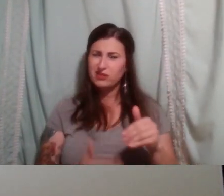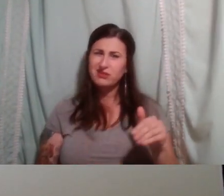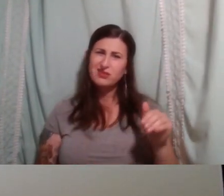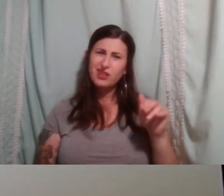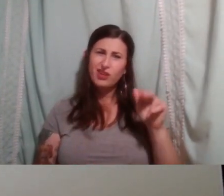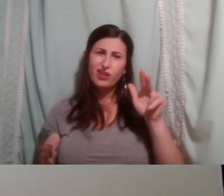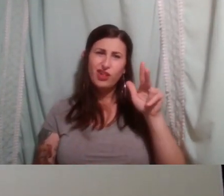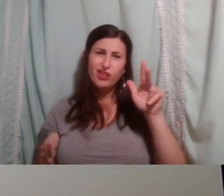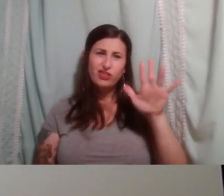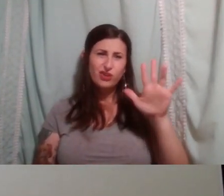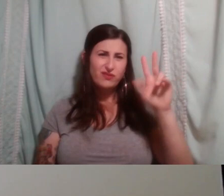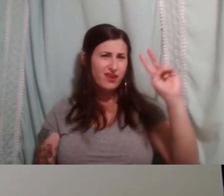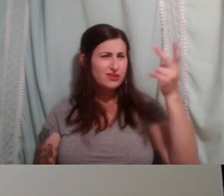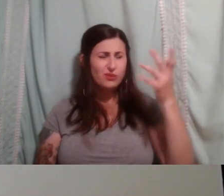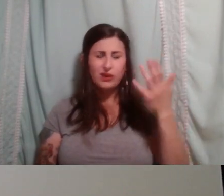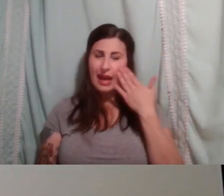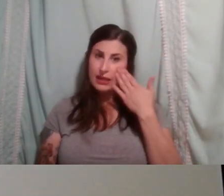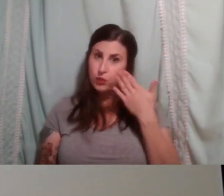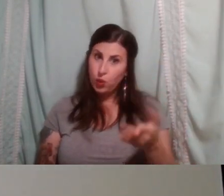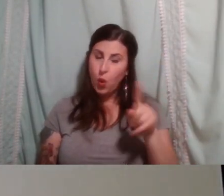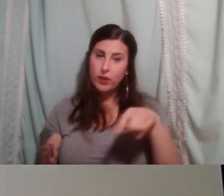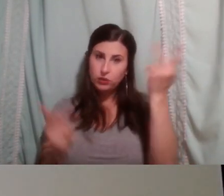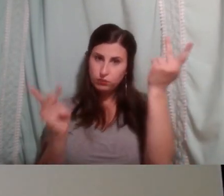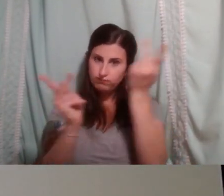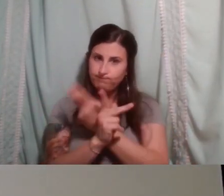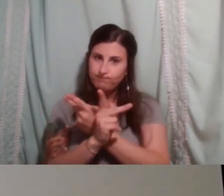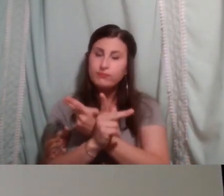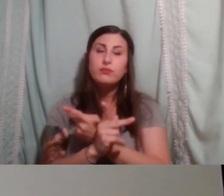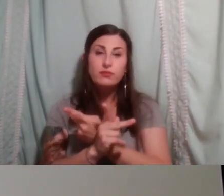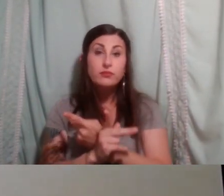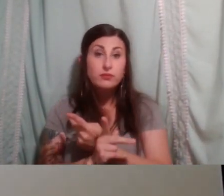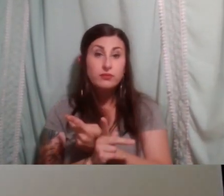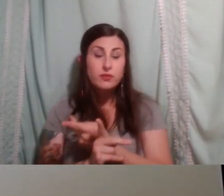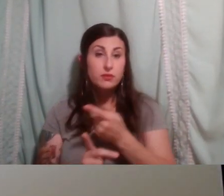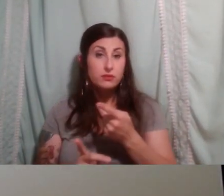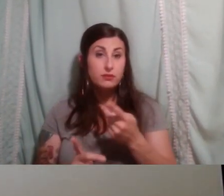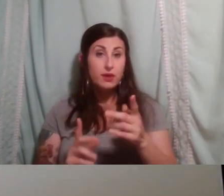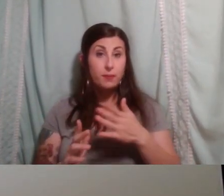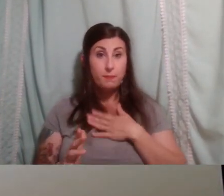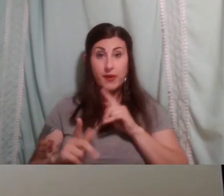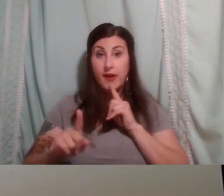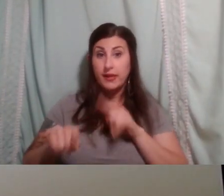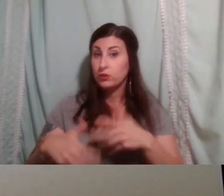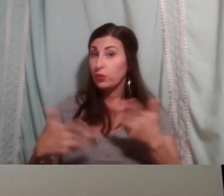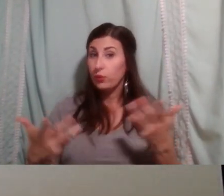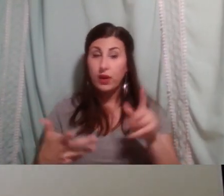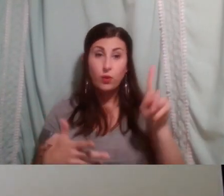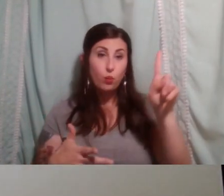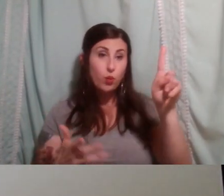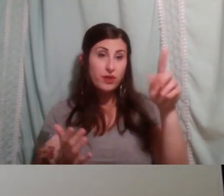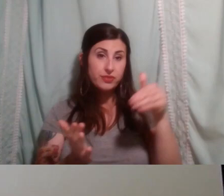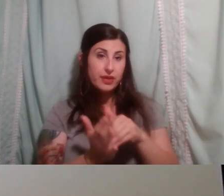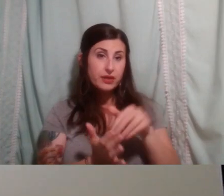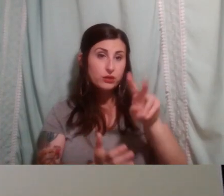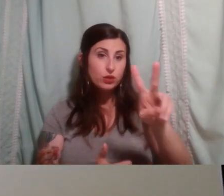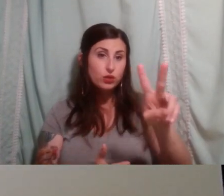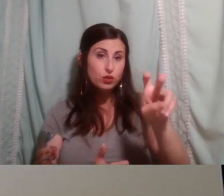I don't know what 35 squared is, so I'm going to say 35 times 35. And when I do that, I get